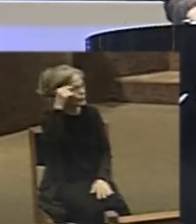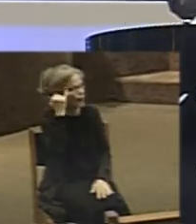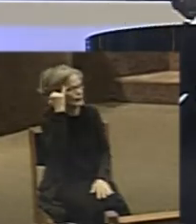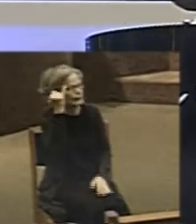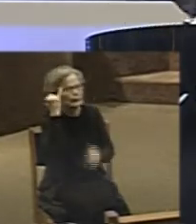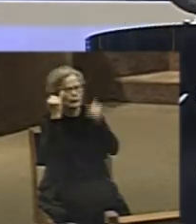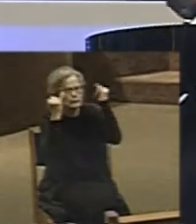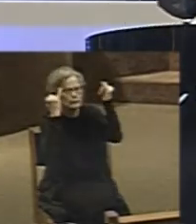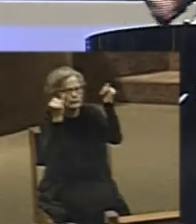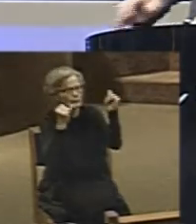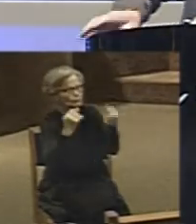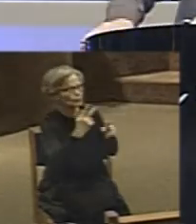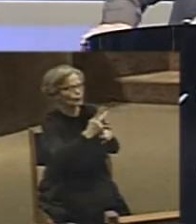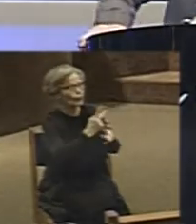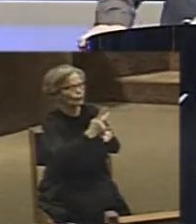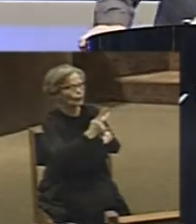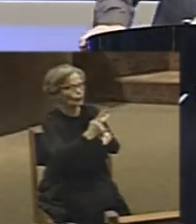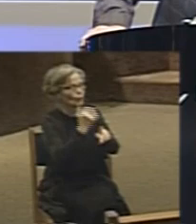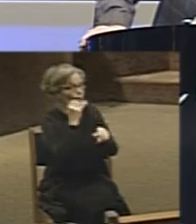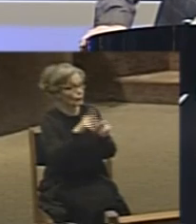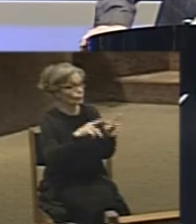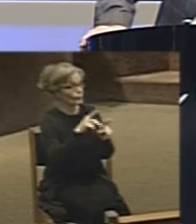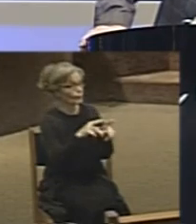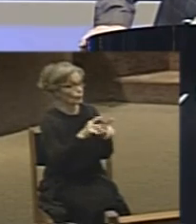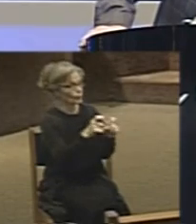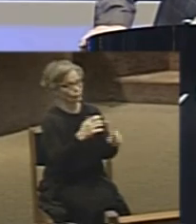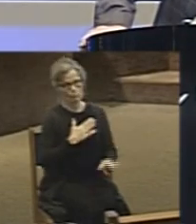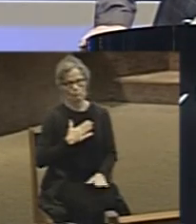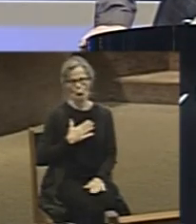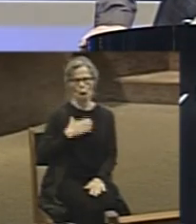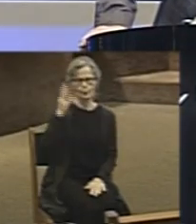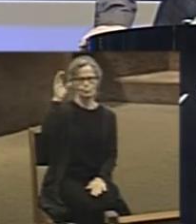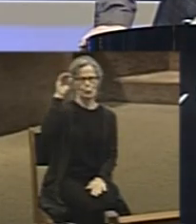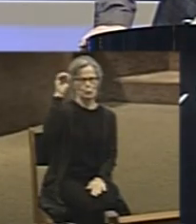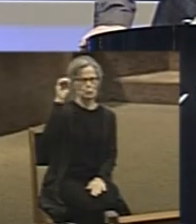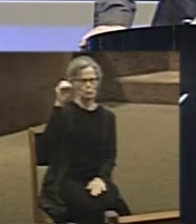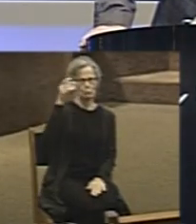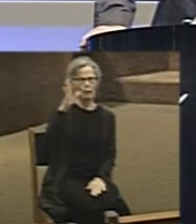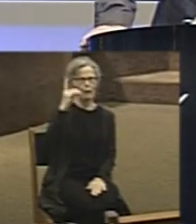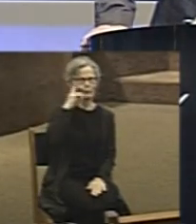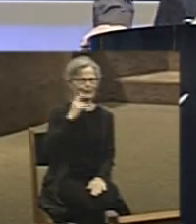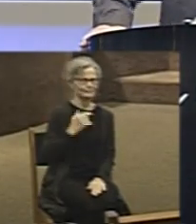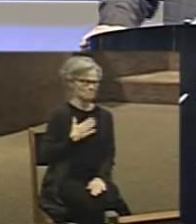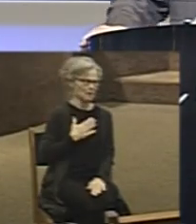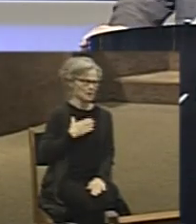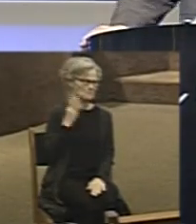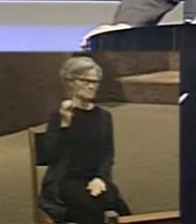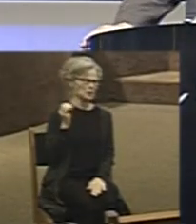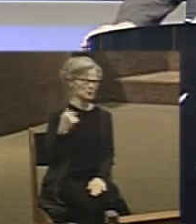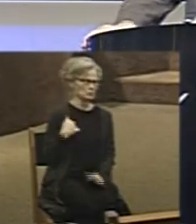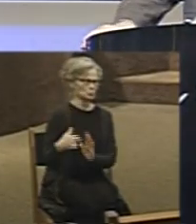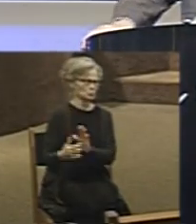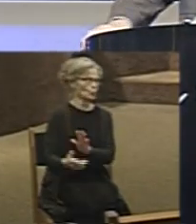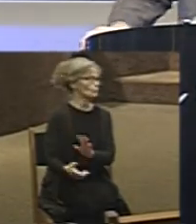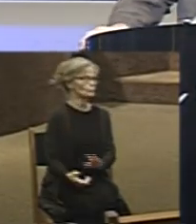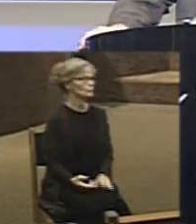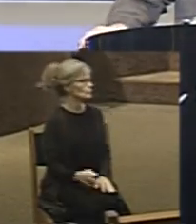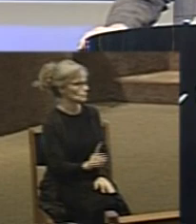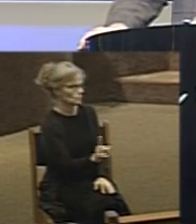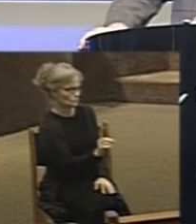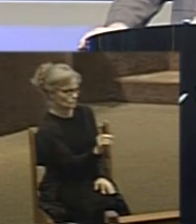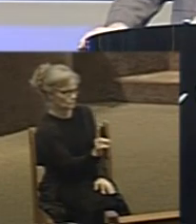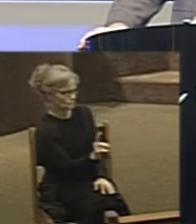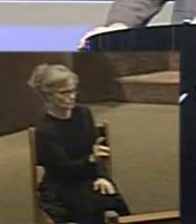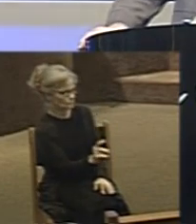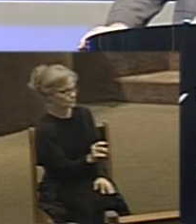Be careful when people start giving you their opinion on what God meant. The Bible said, "A wayfaring man, though